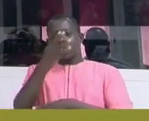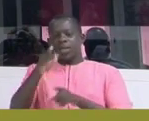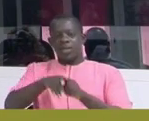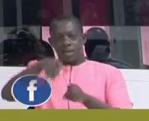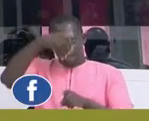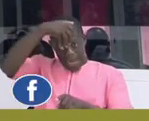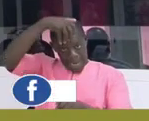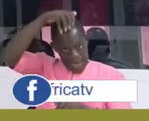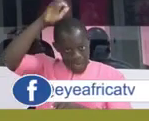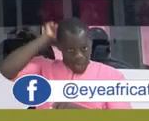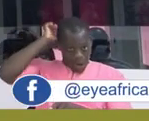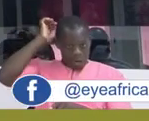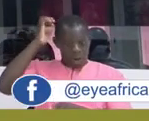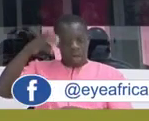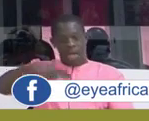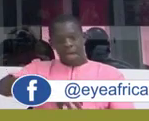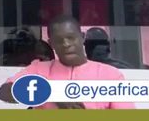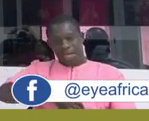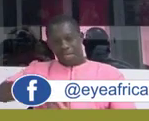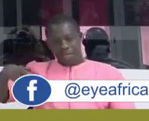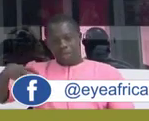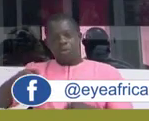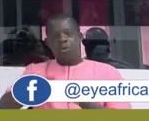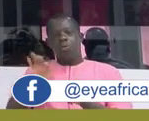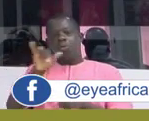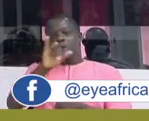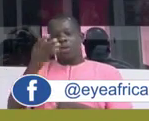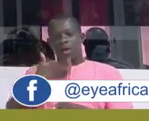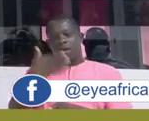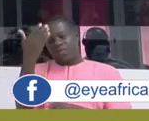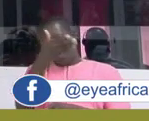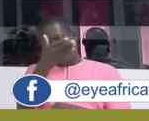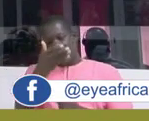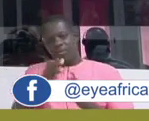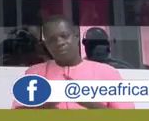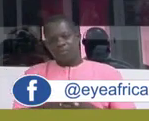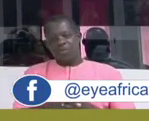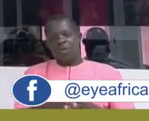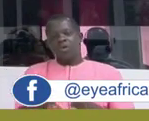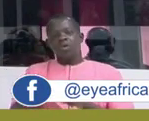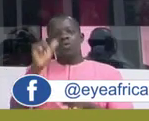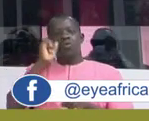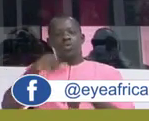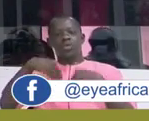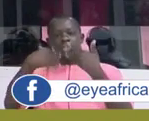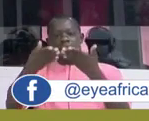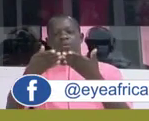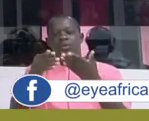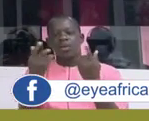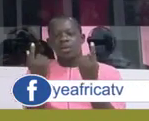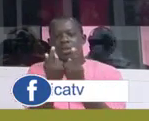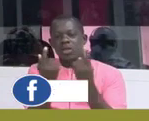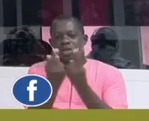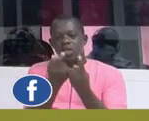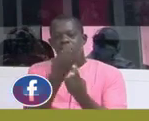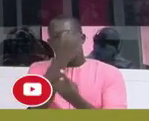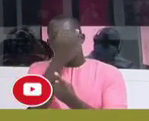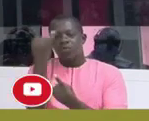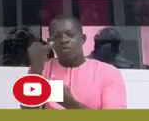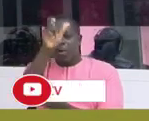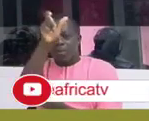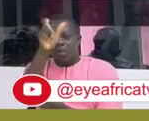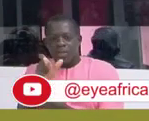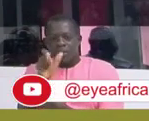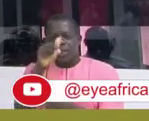elder, he said, "The lions and the hyenas that are here. We used to give bullets